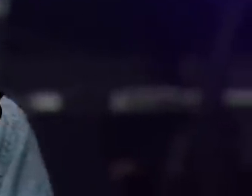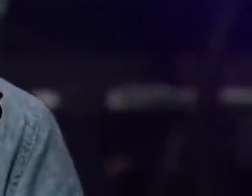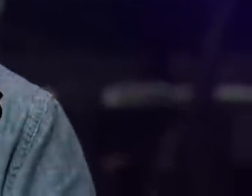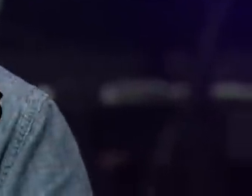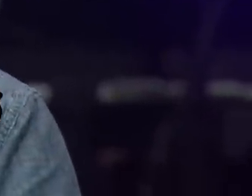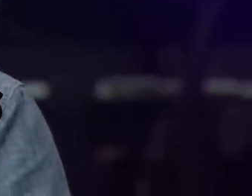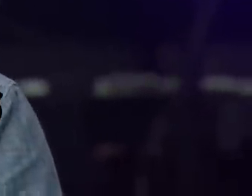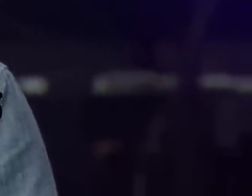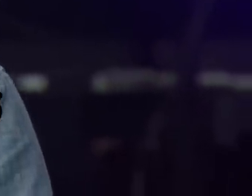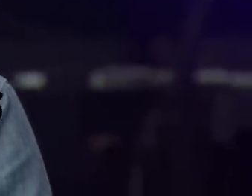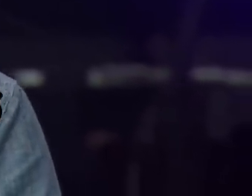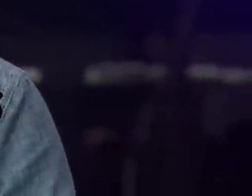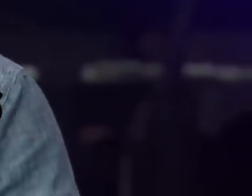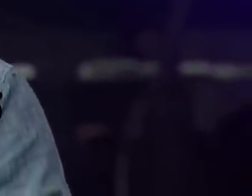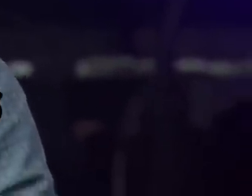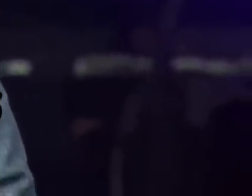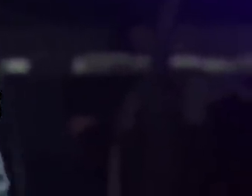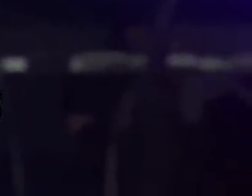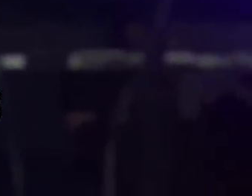Son.